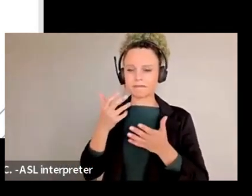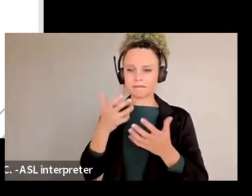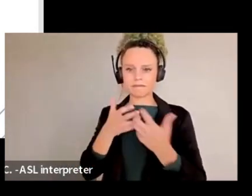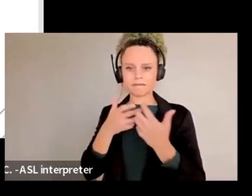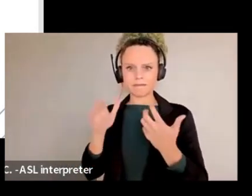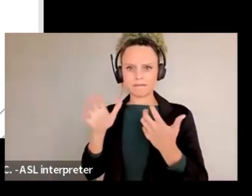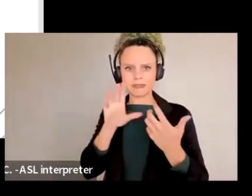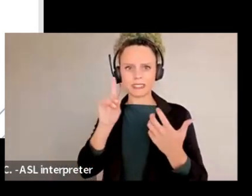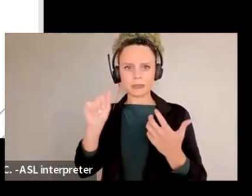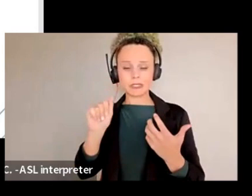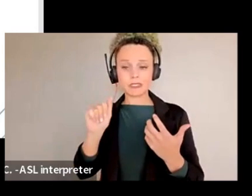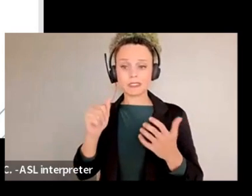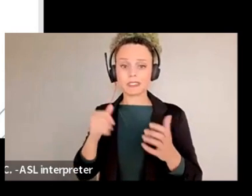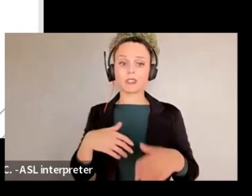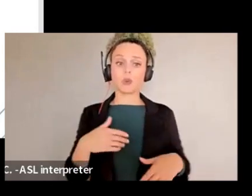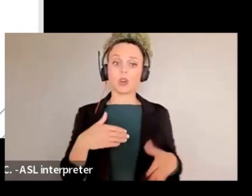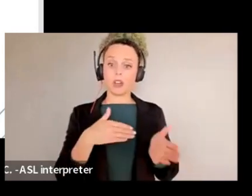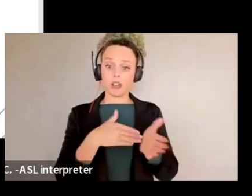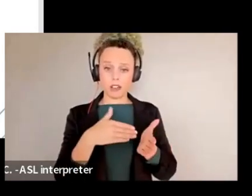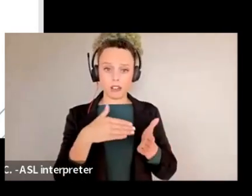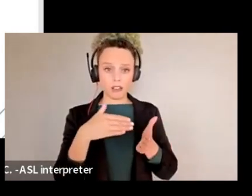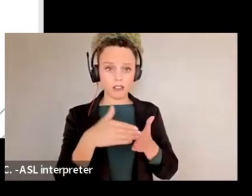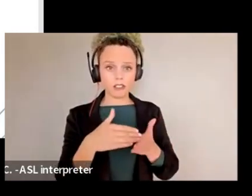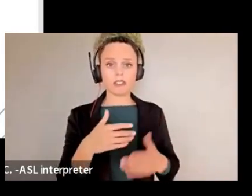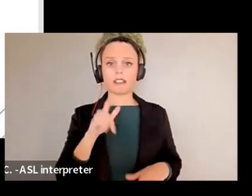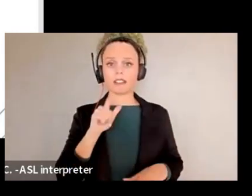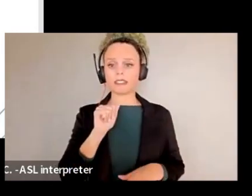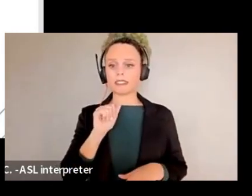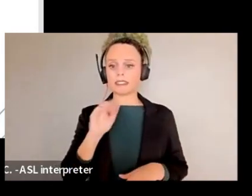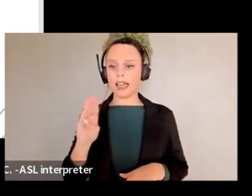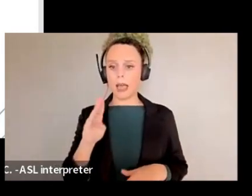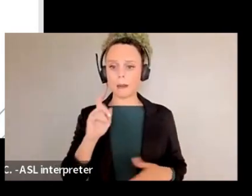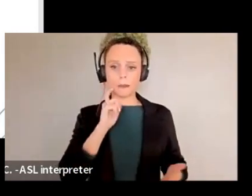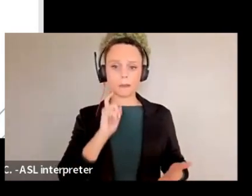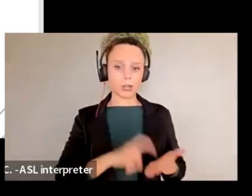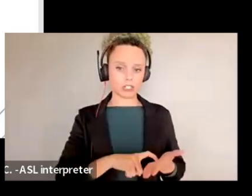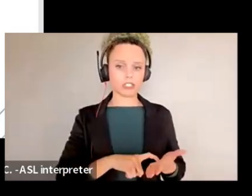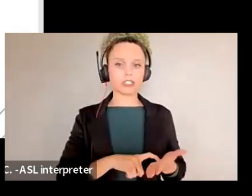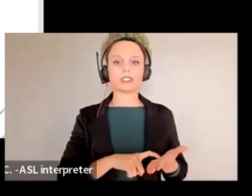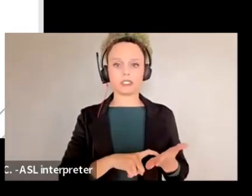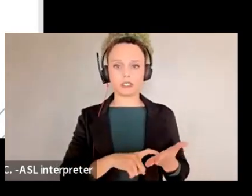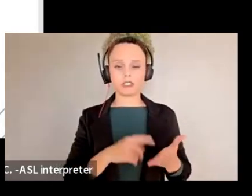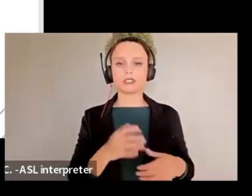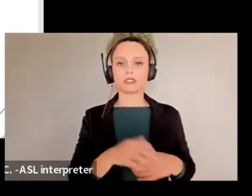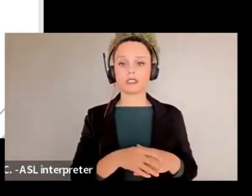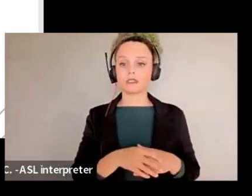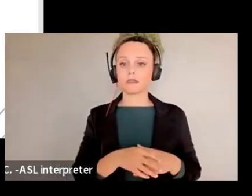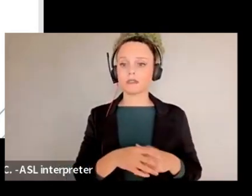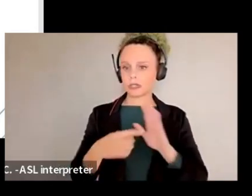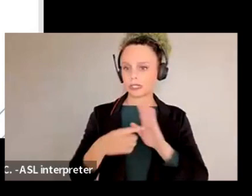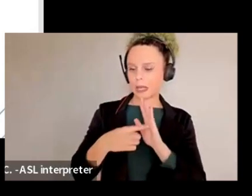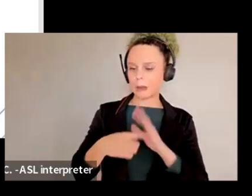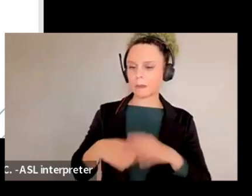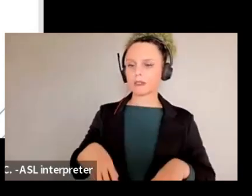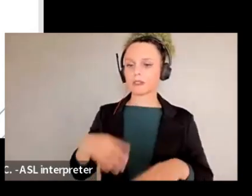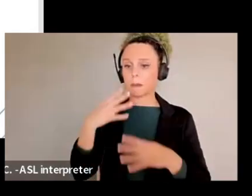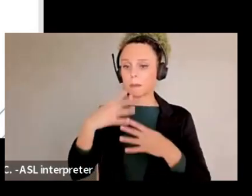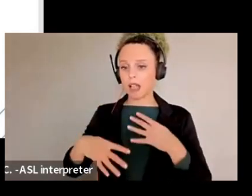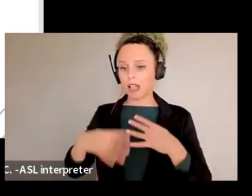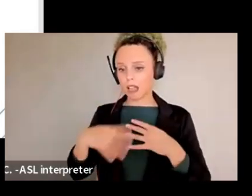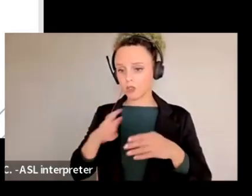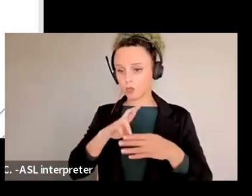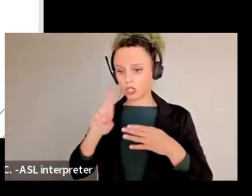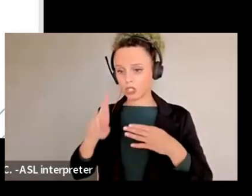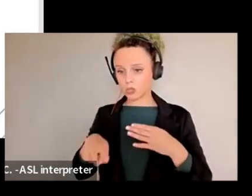maximize their body's abilities. And because of that, oftentimes laboratory markers, so